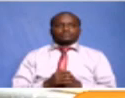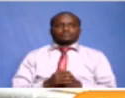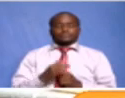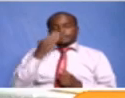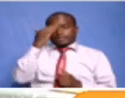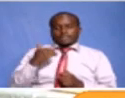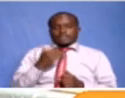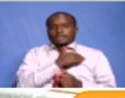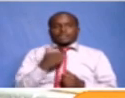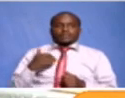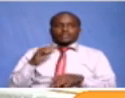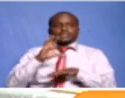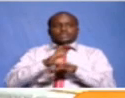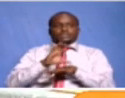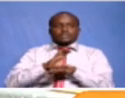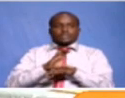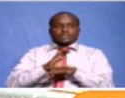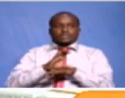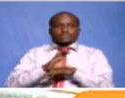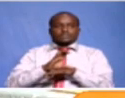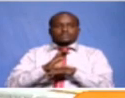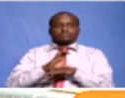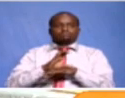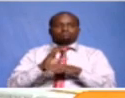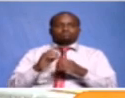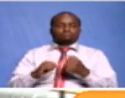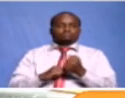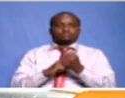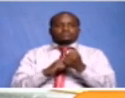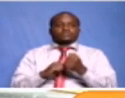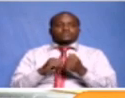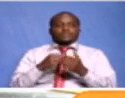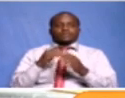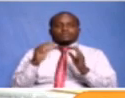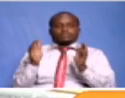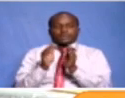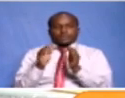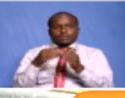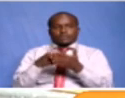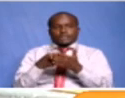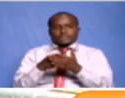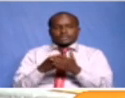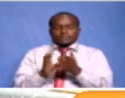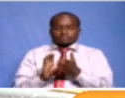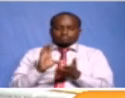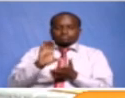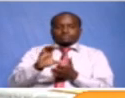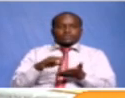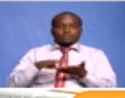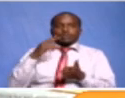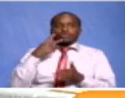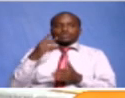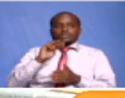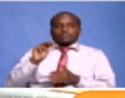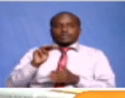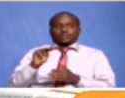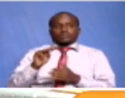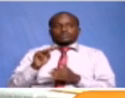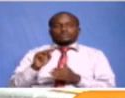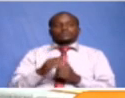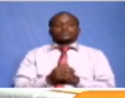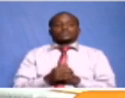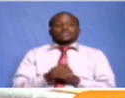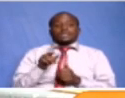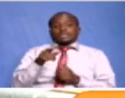Catholic Church-backed Caritas Microfinance shareholders have agreed to pump in additional 200 million shillings to the lender. This